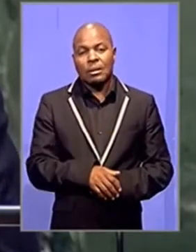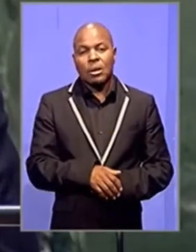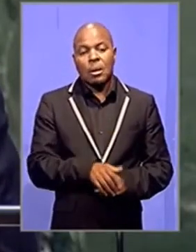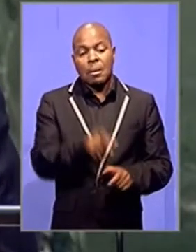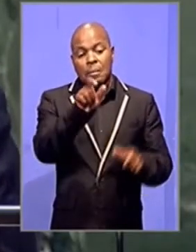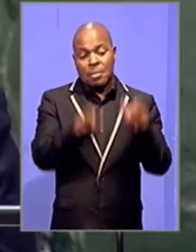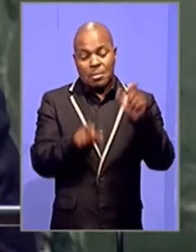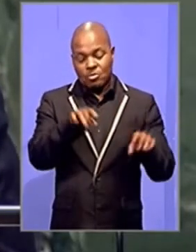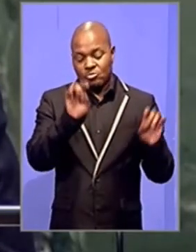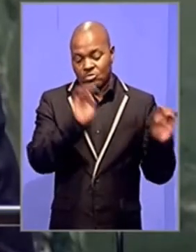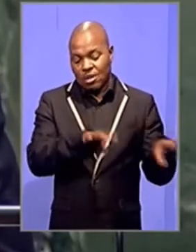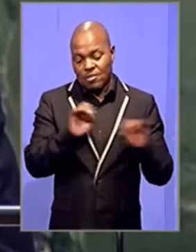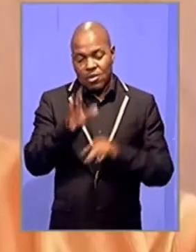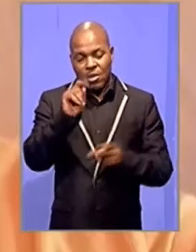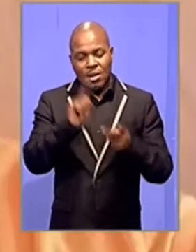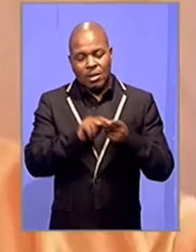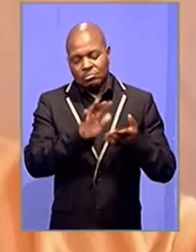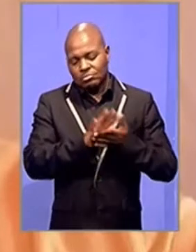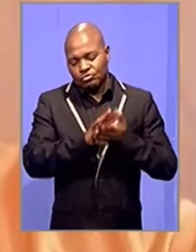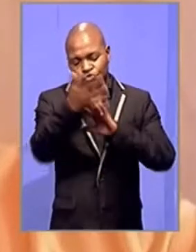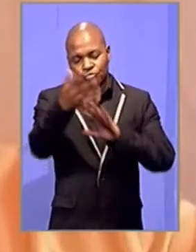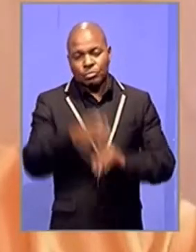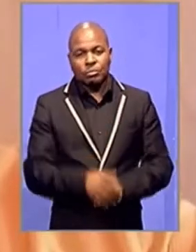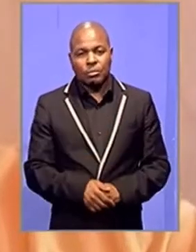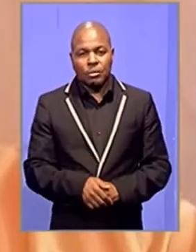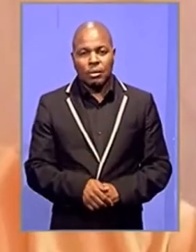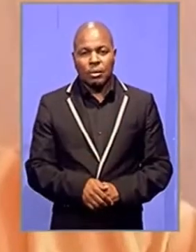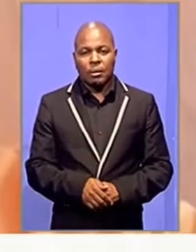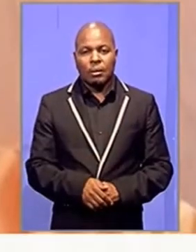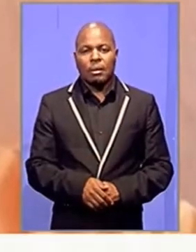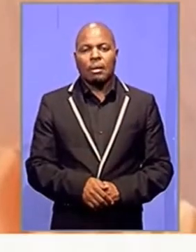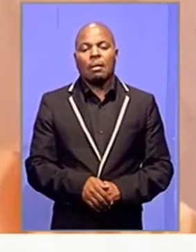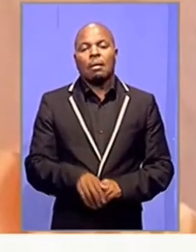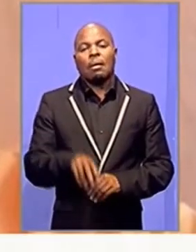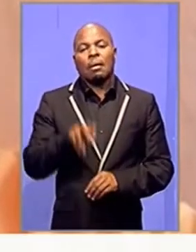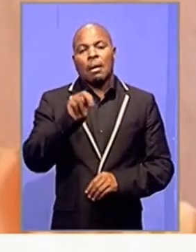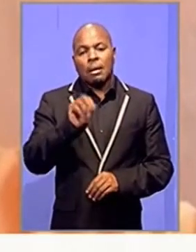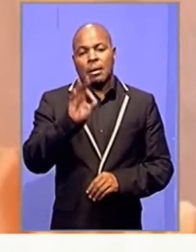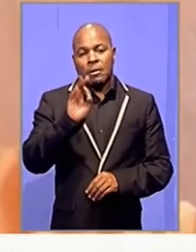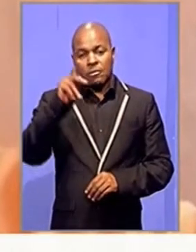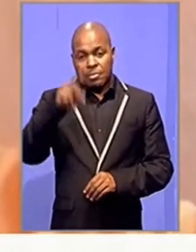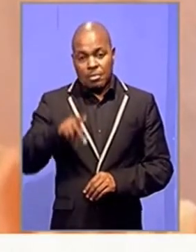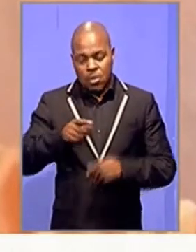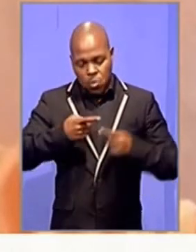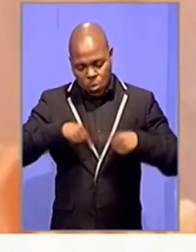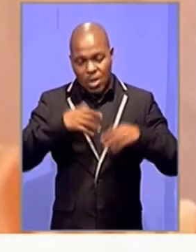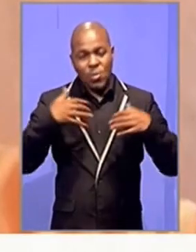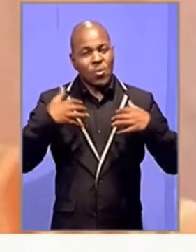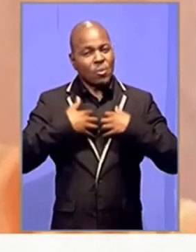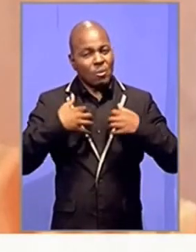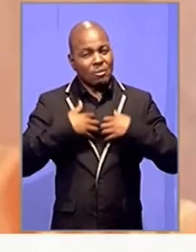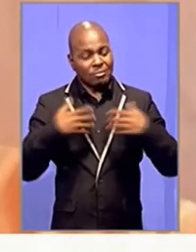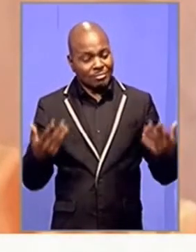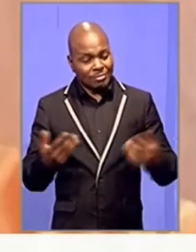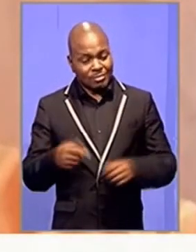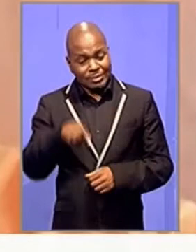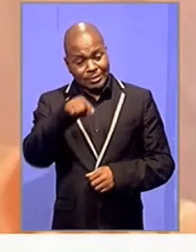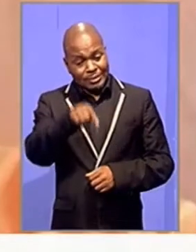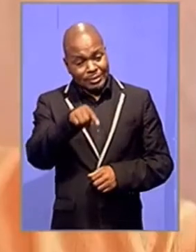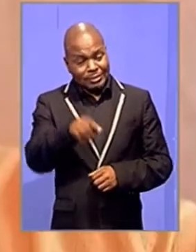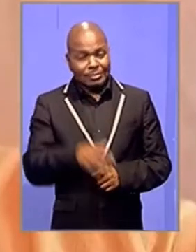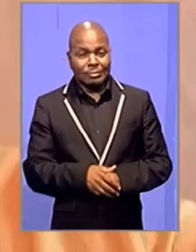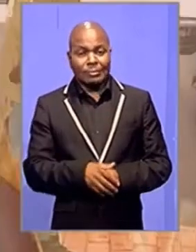suffering and destruction. As the National Freedom Party, we are concerned and in fact gravely worried about the impact of this raging